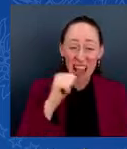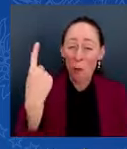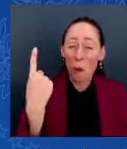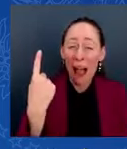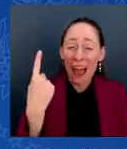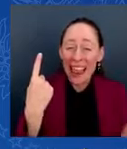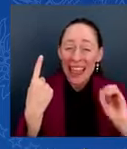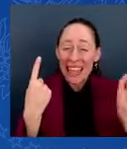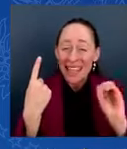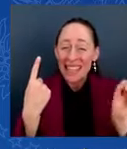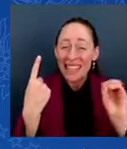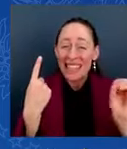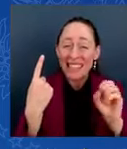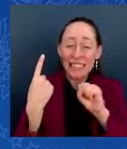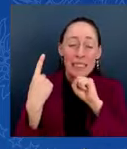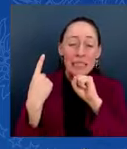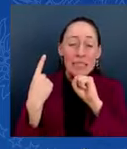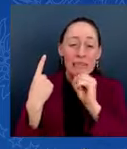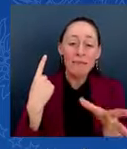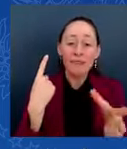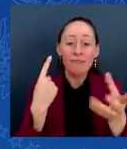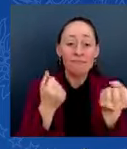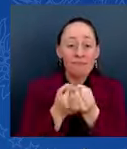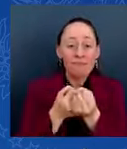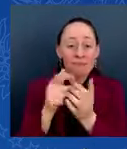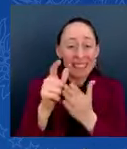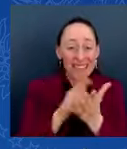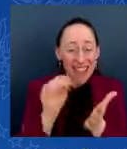not one in the entire Congress.